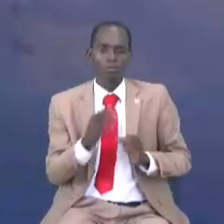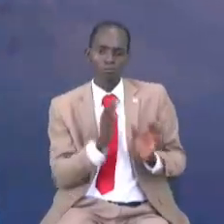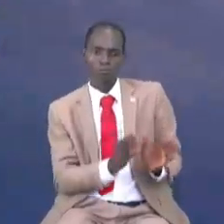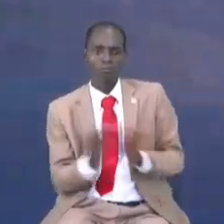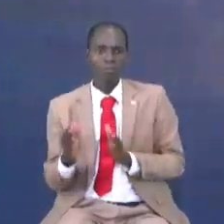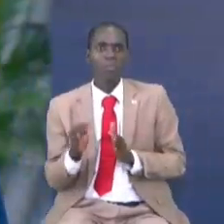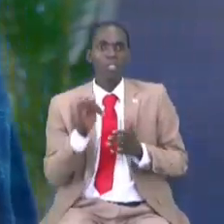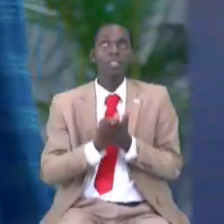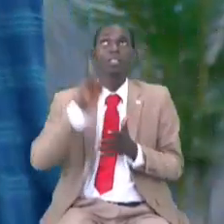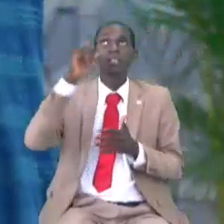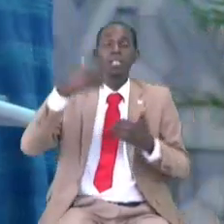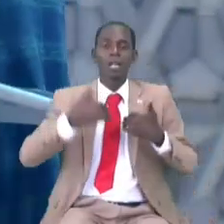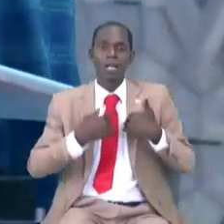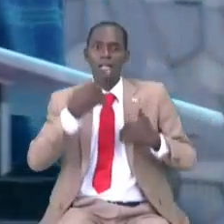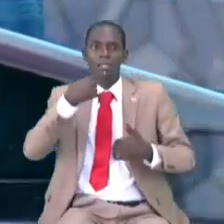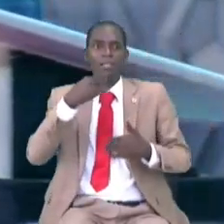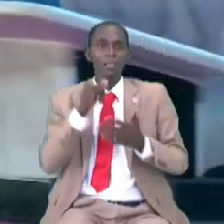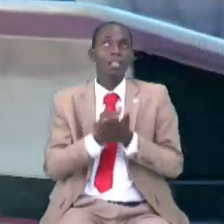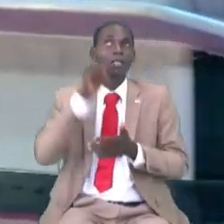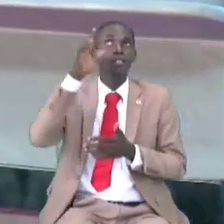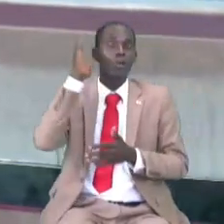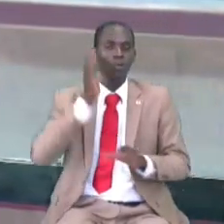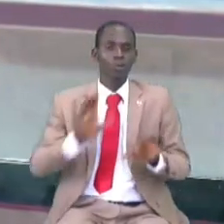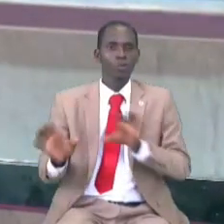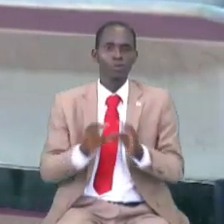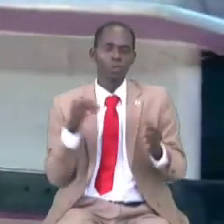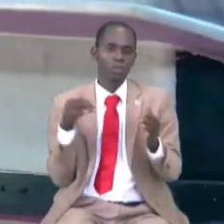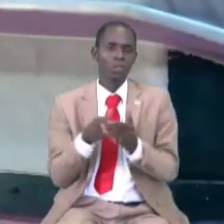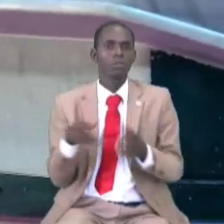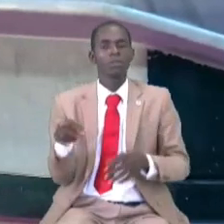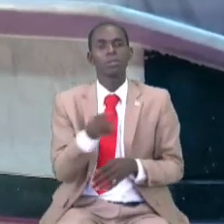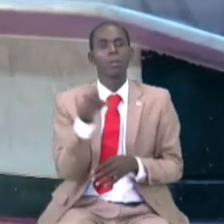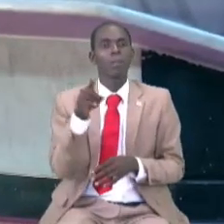them, and he did it not. Say amen. Amen.